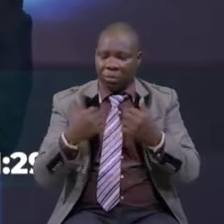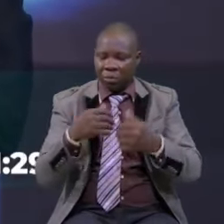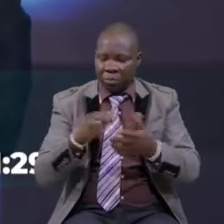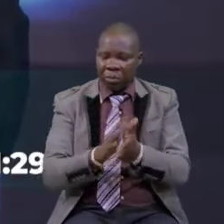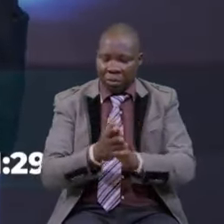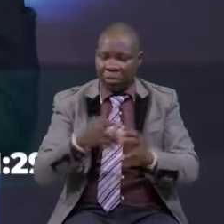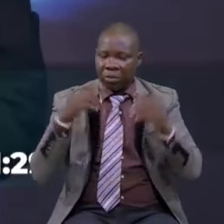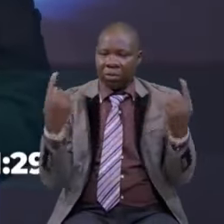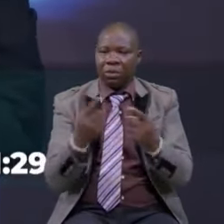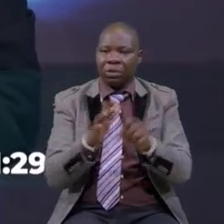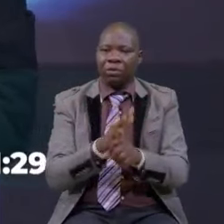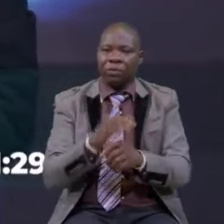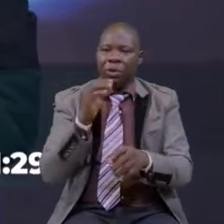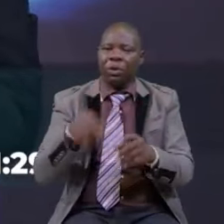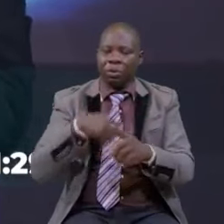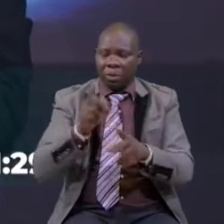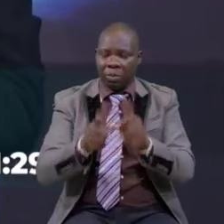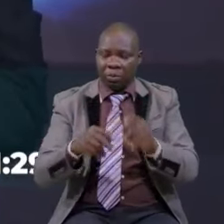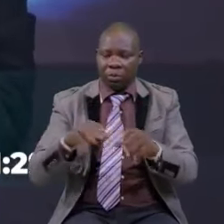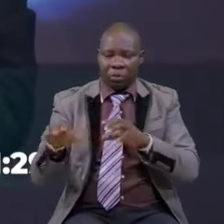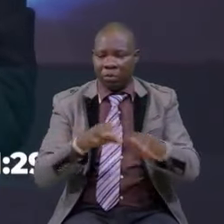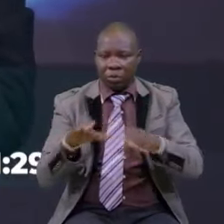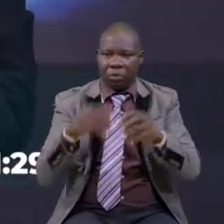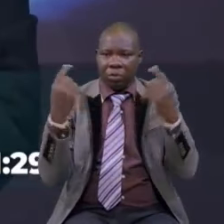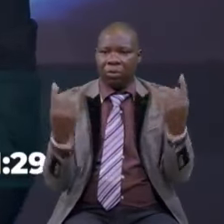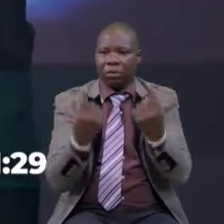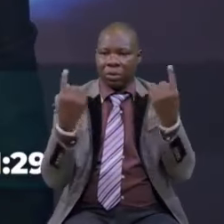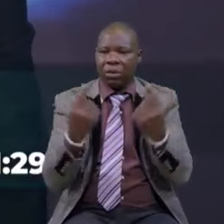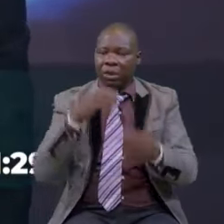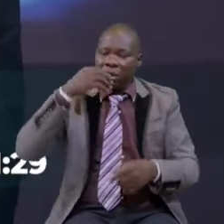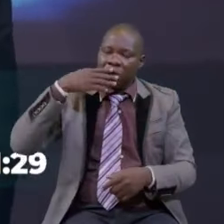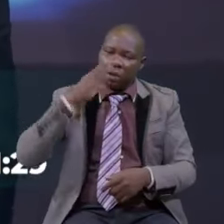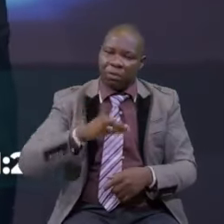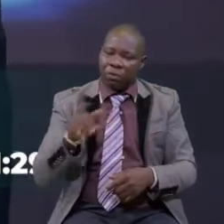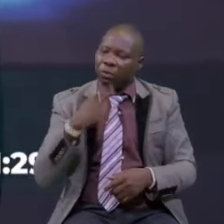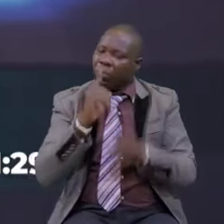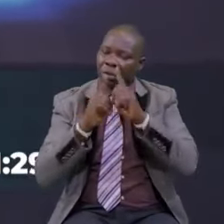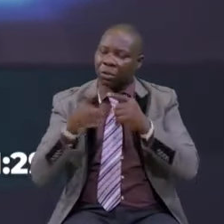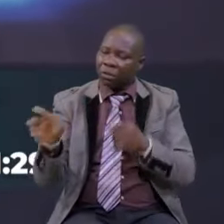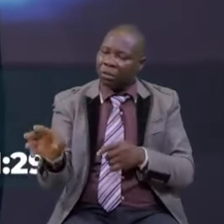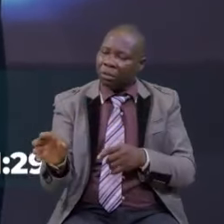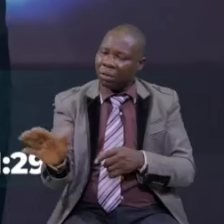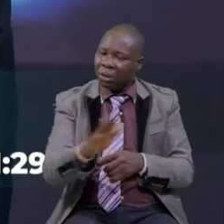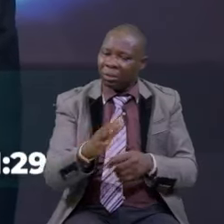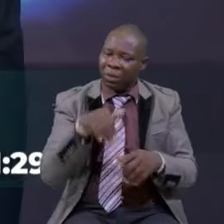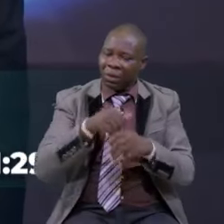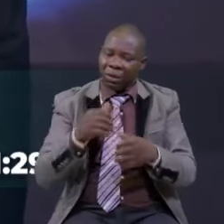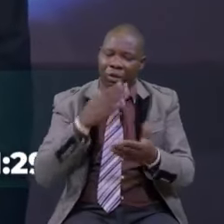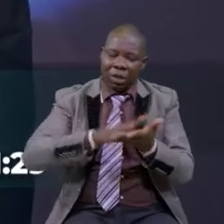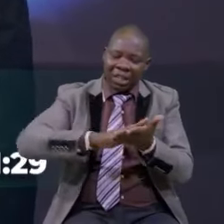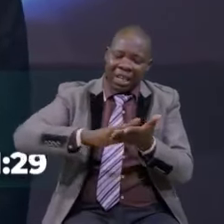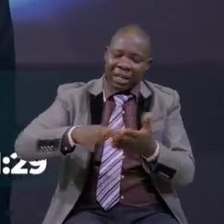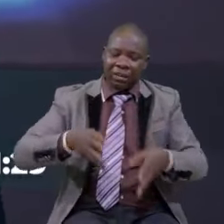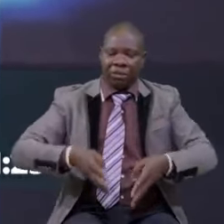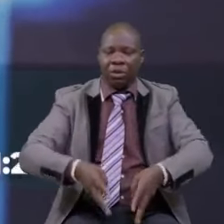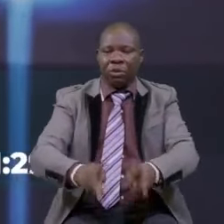evil, you talk to them in a nice way. This is not right. This is not good. They laugh.